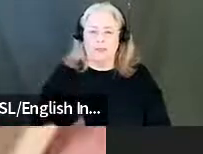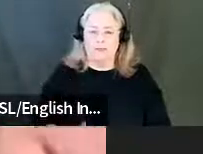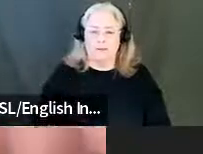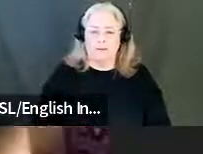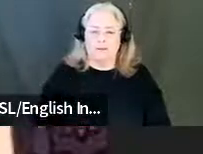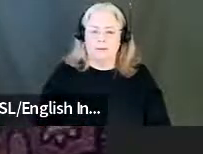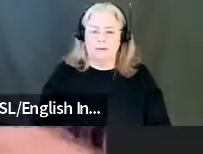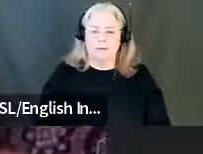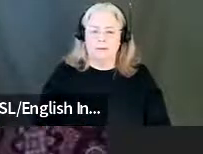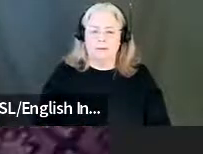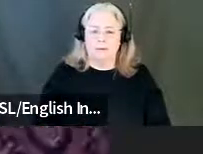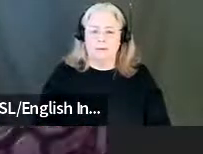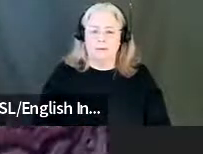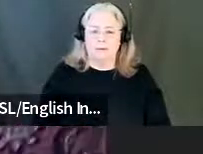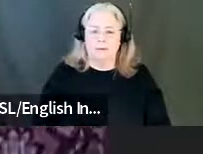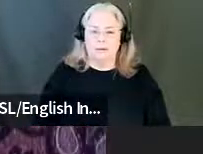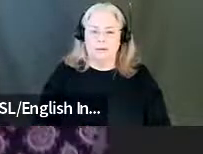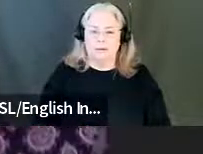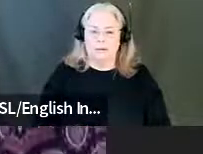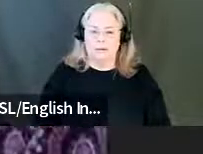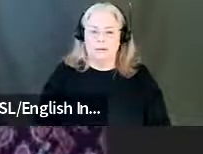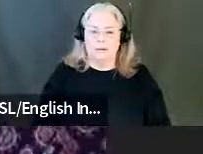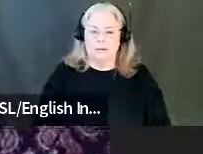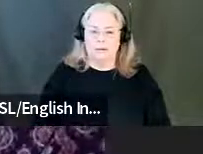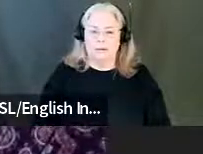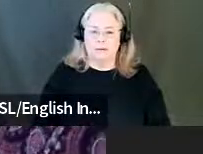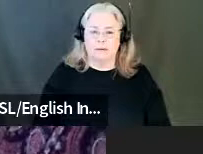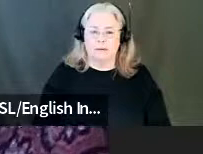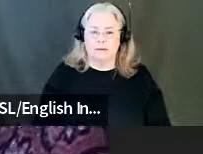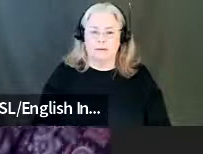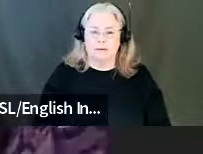to hold and grip.